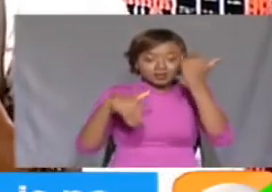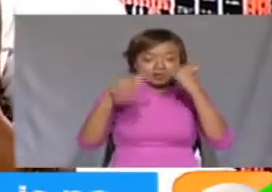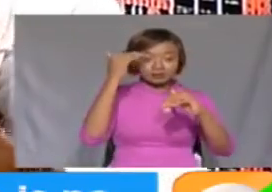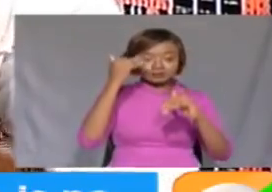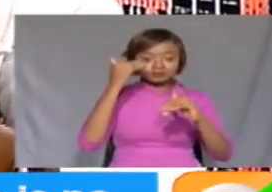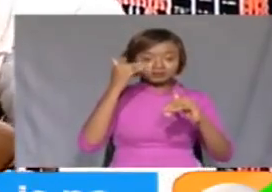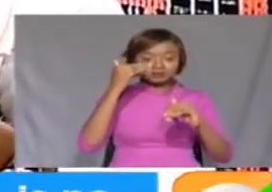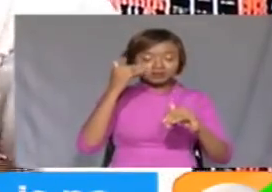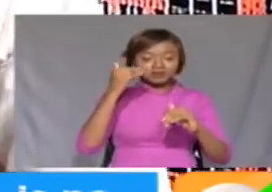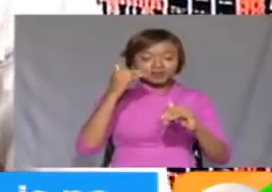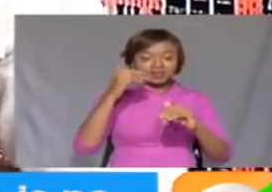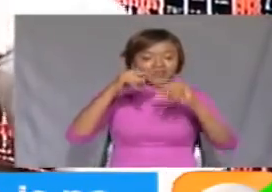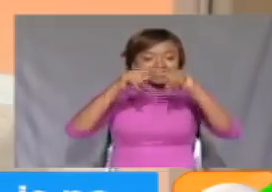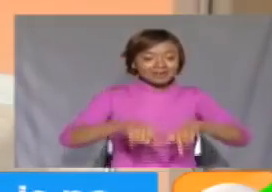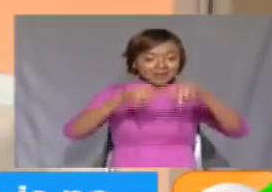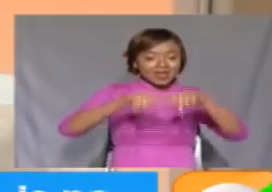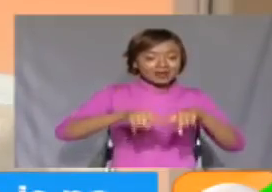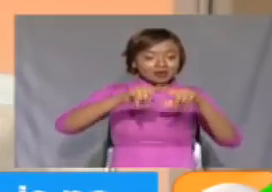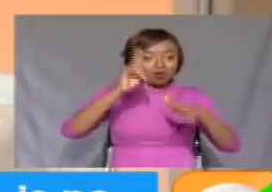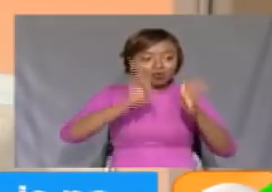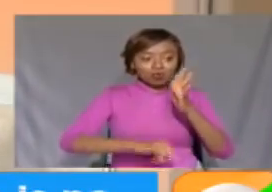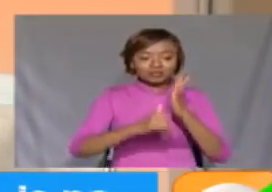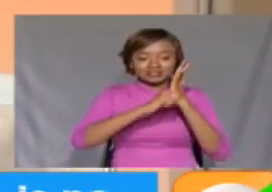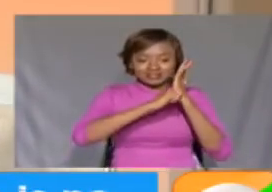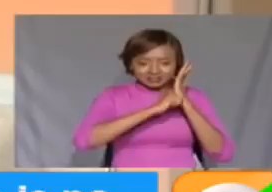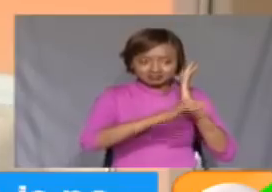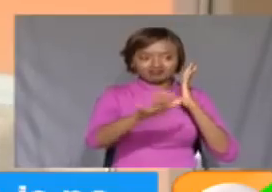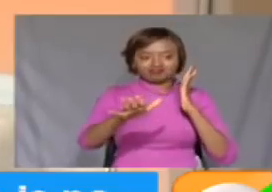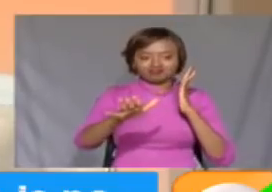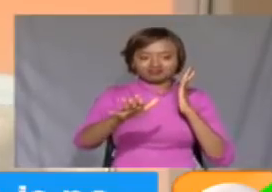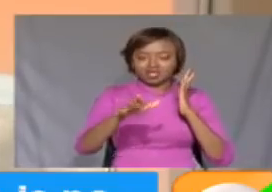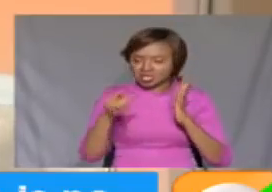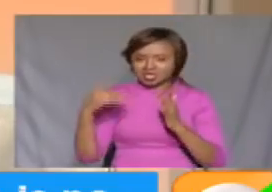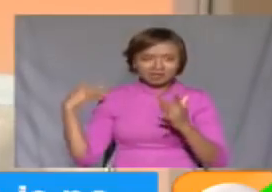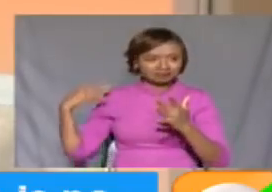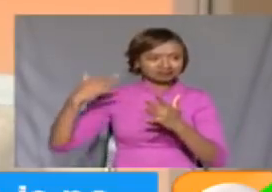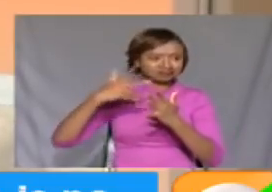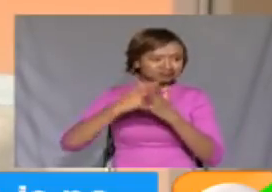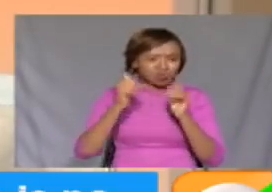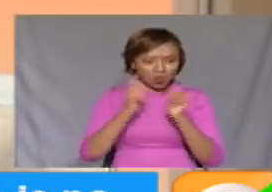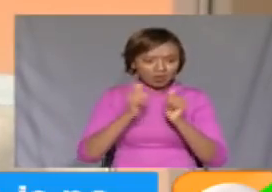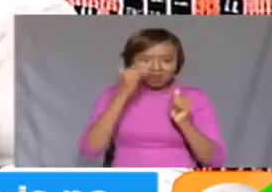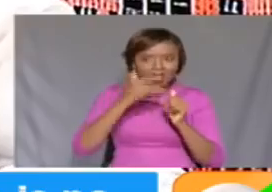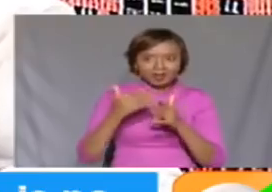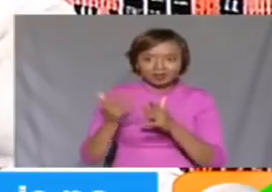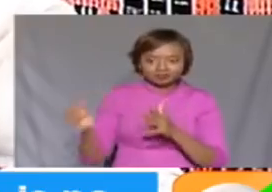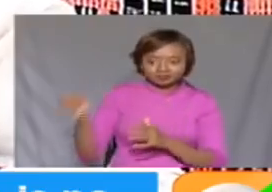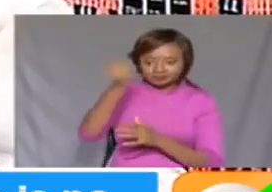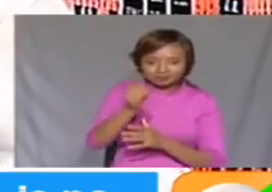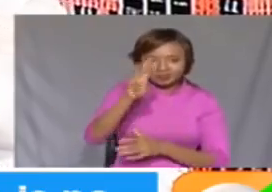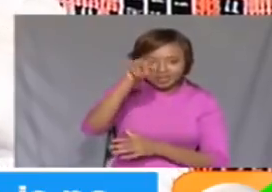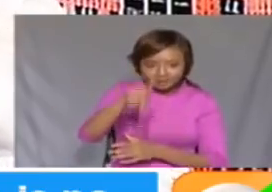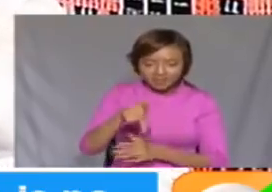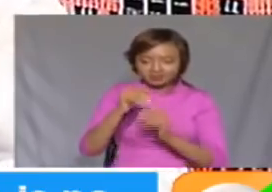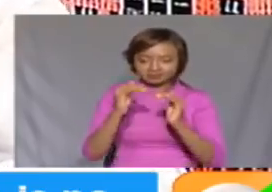on populist politics, and he's done it so well, starting from becoming member of parliament for Makadara, moving